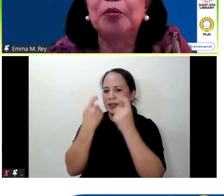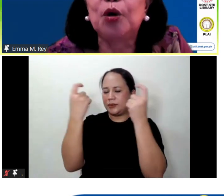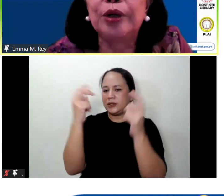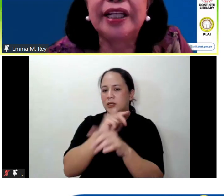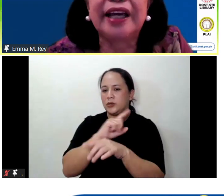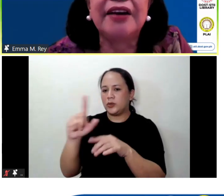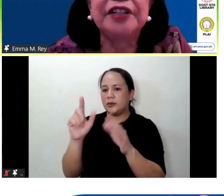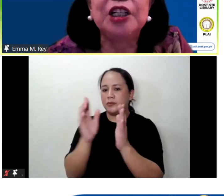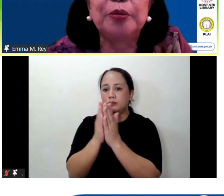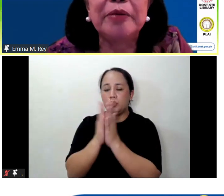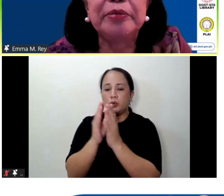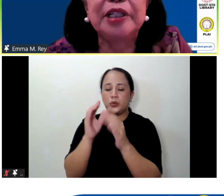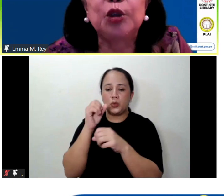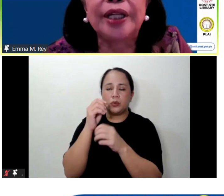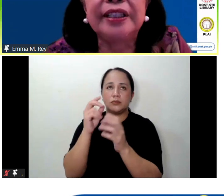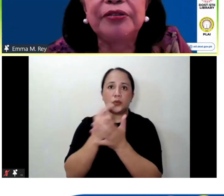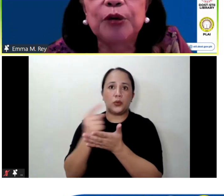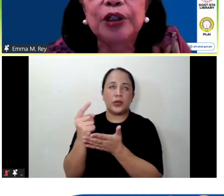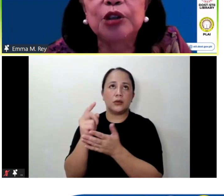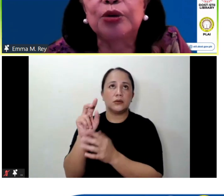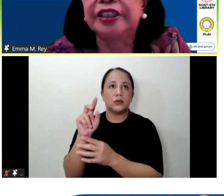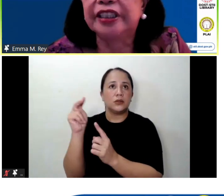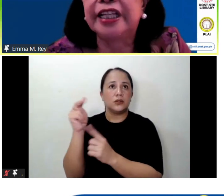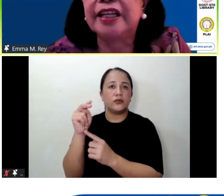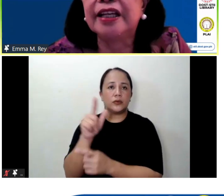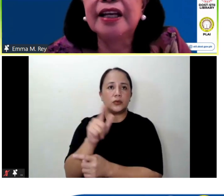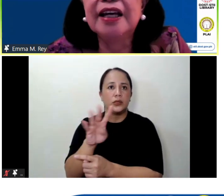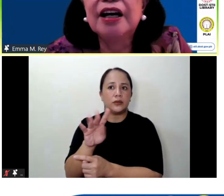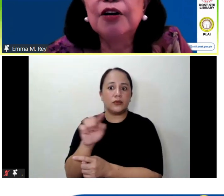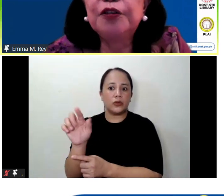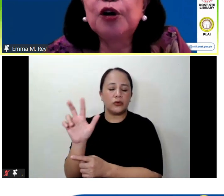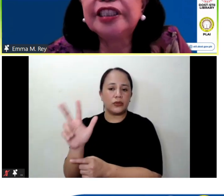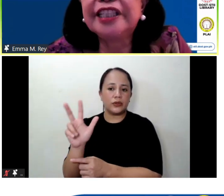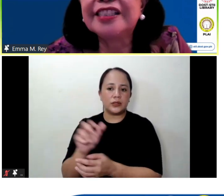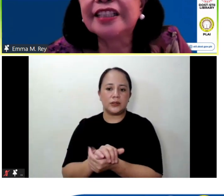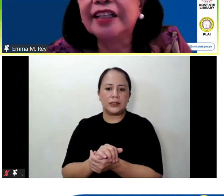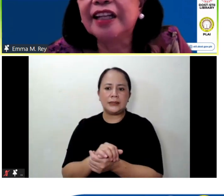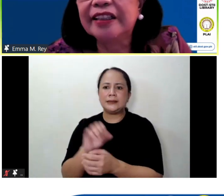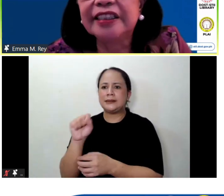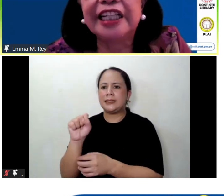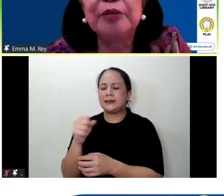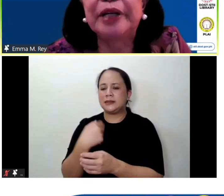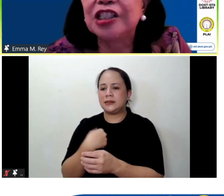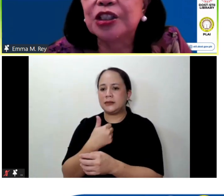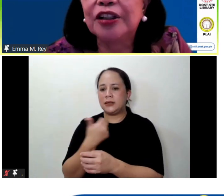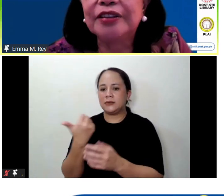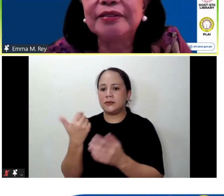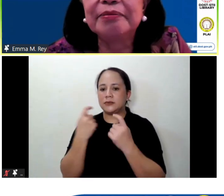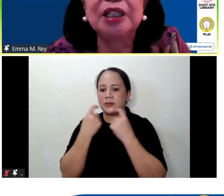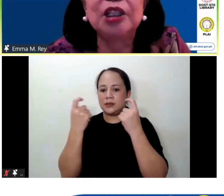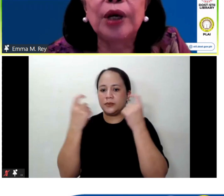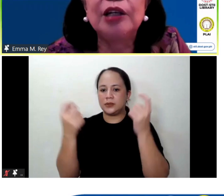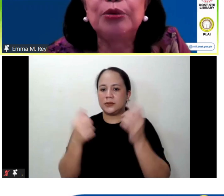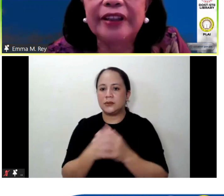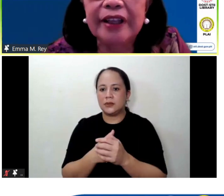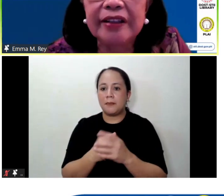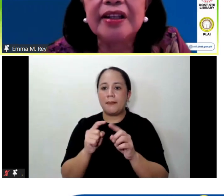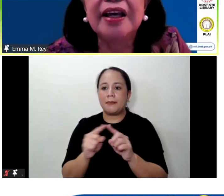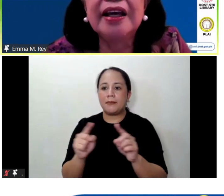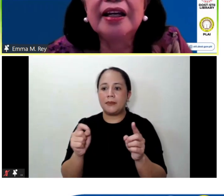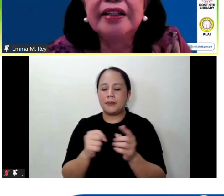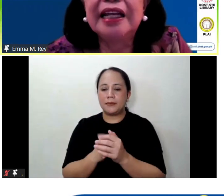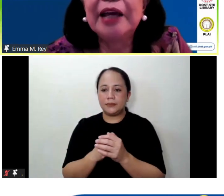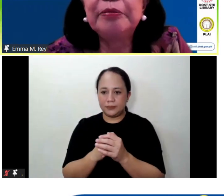National Book Week every November 24 to 30. Of course, it's another celebration, but well